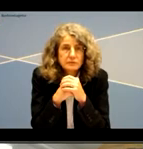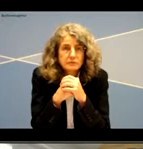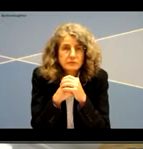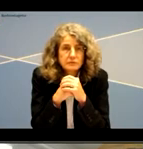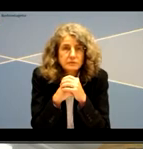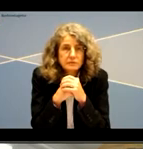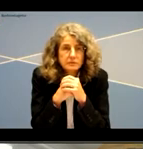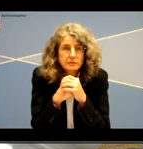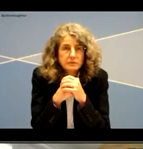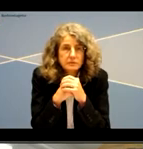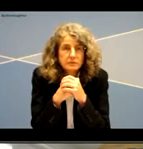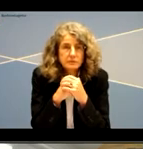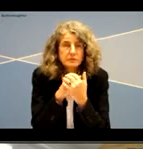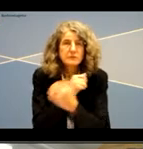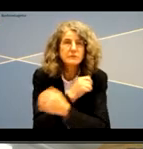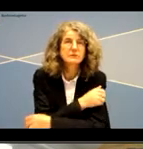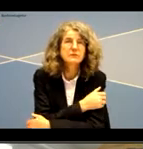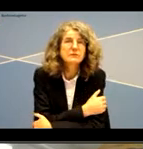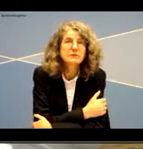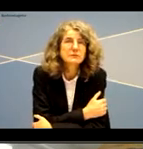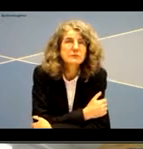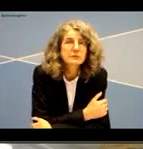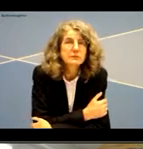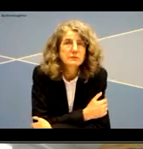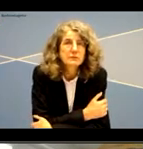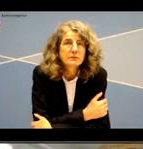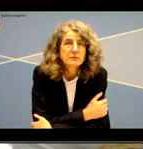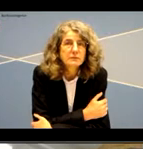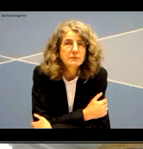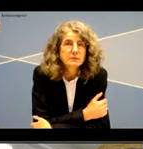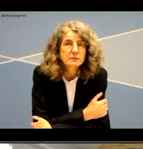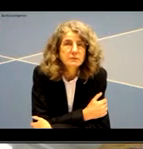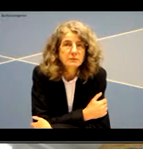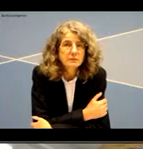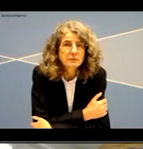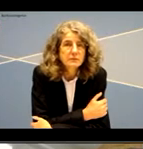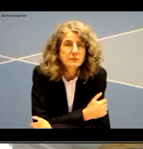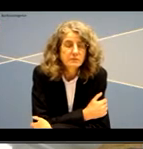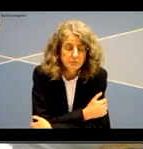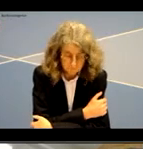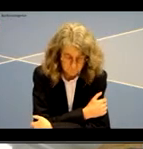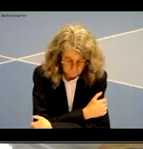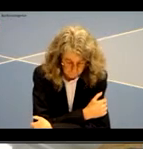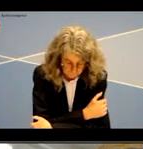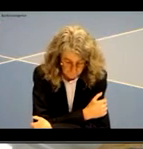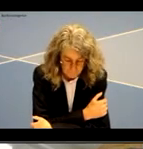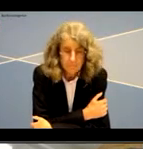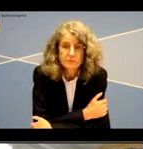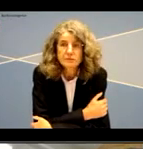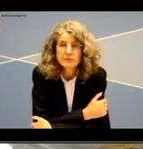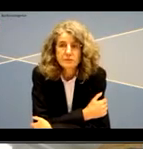up, propose changes in the statutory provisions, and hopefully we will see the changes.